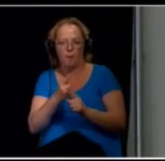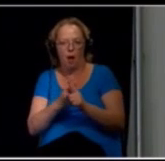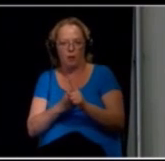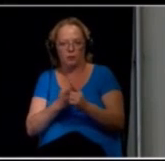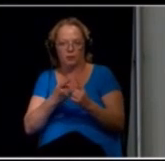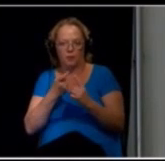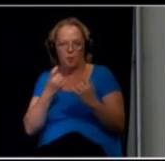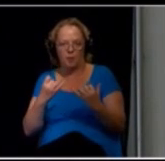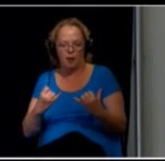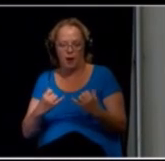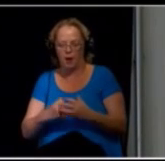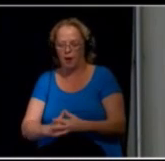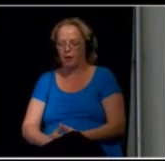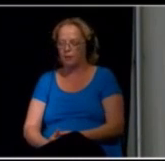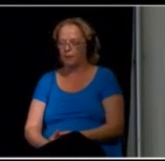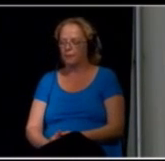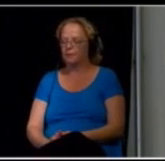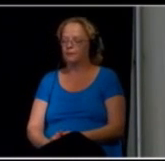And